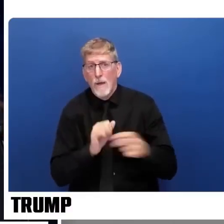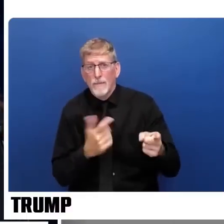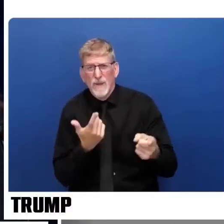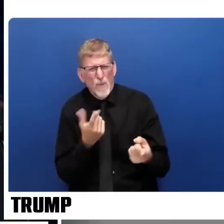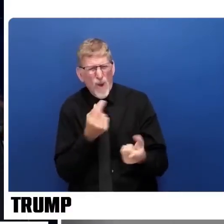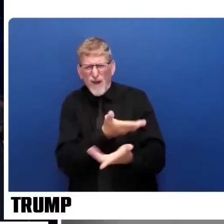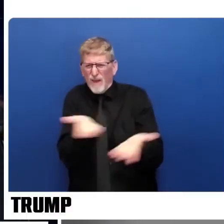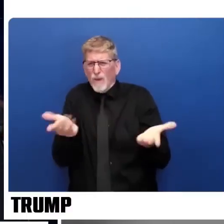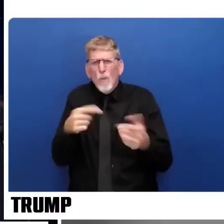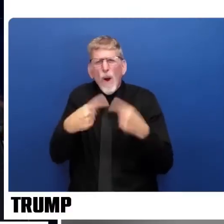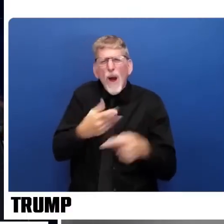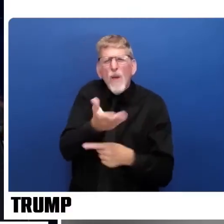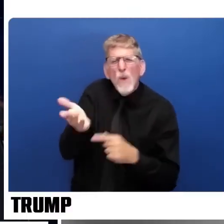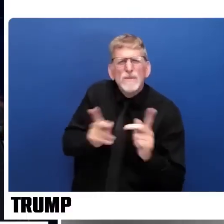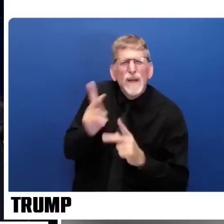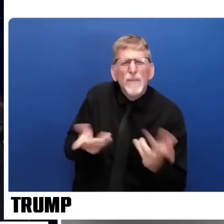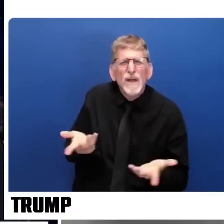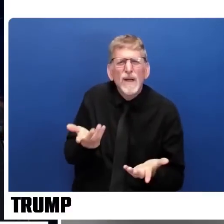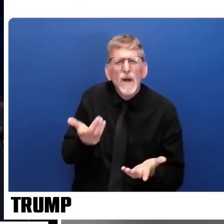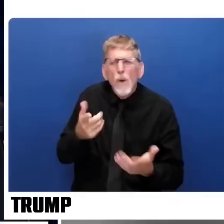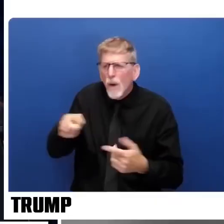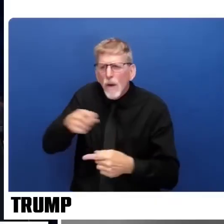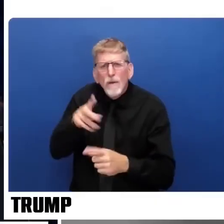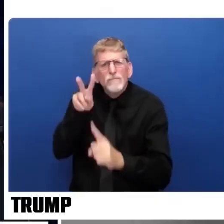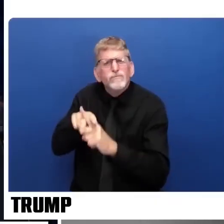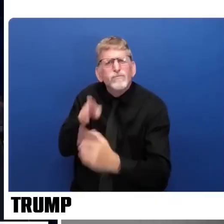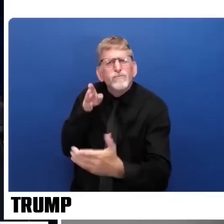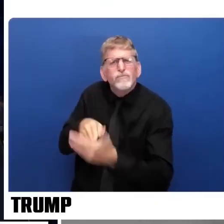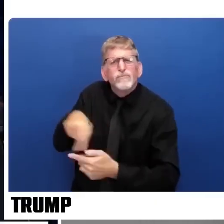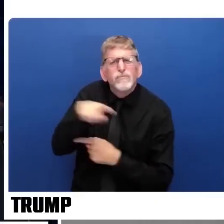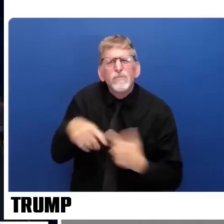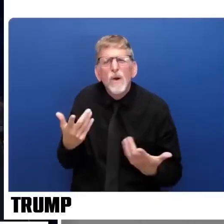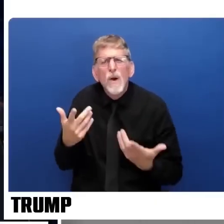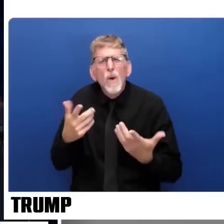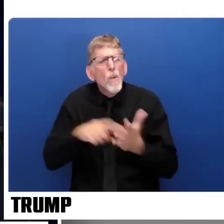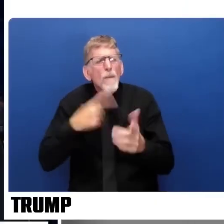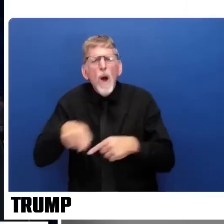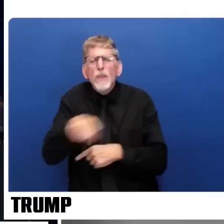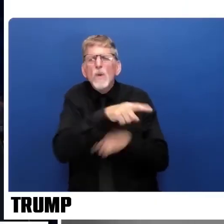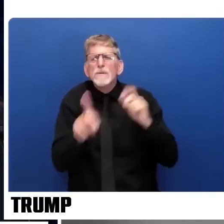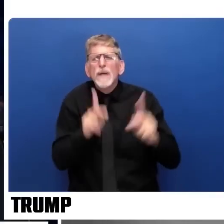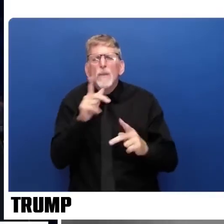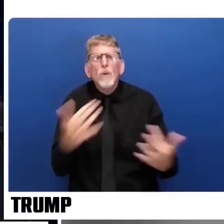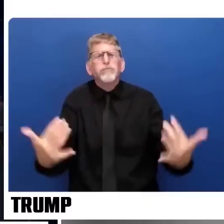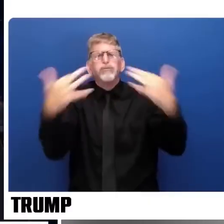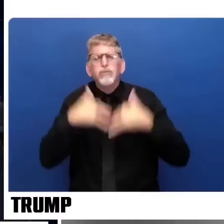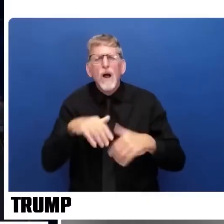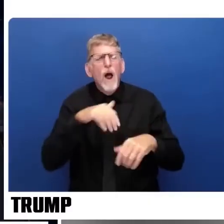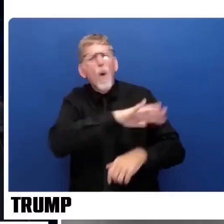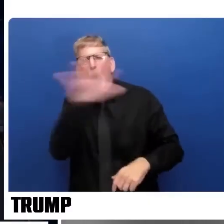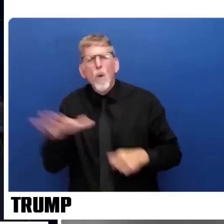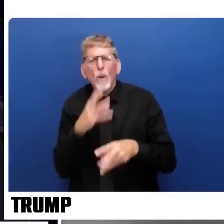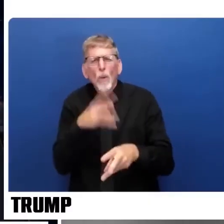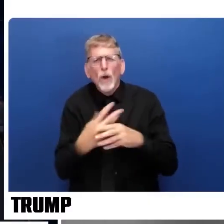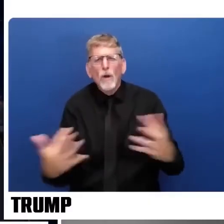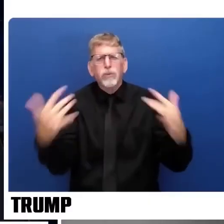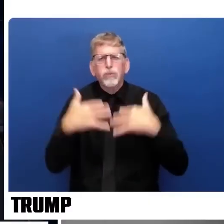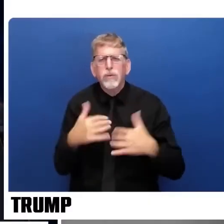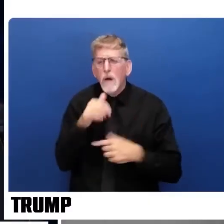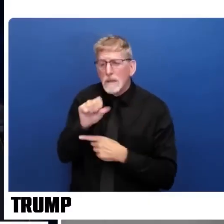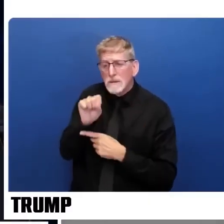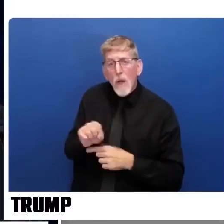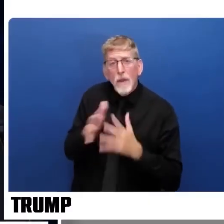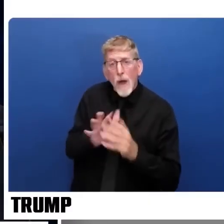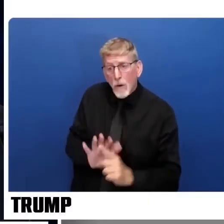prosecuted? When are these people from countries all over the world, not just South America? They're coming in from all over the